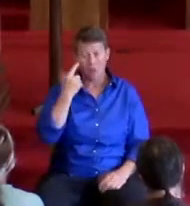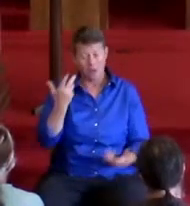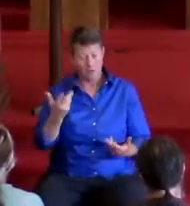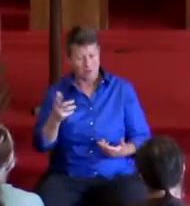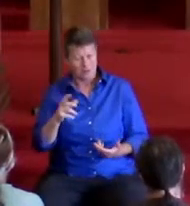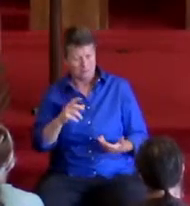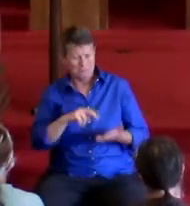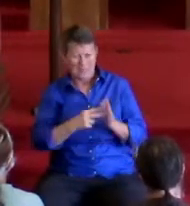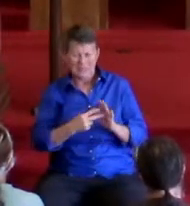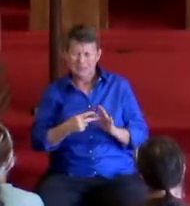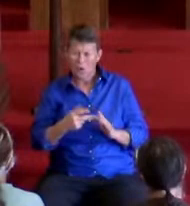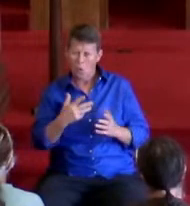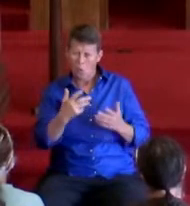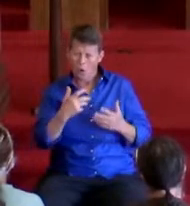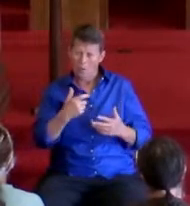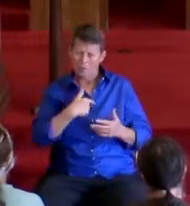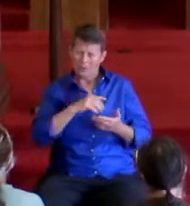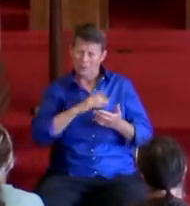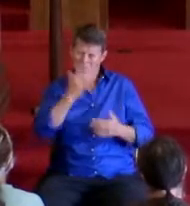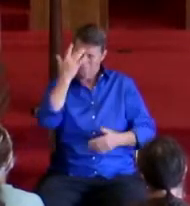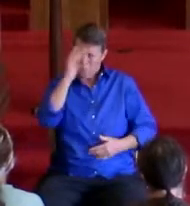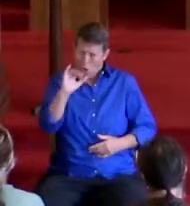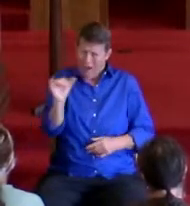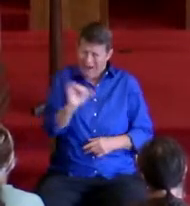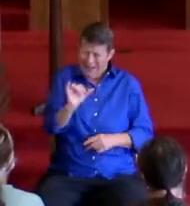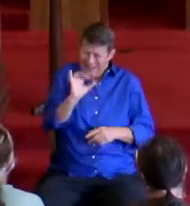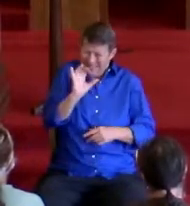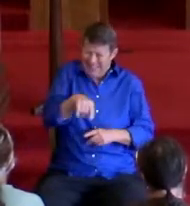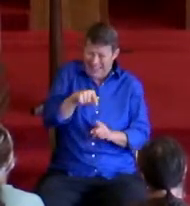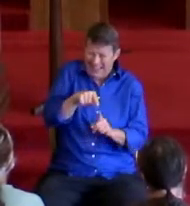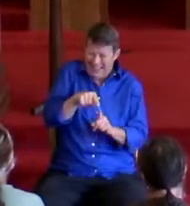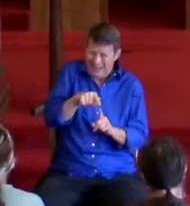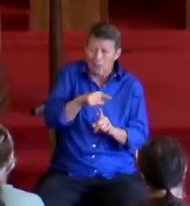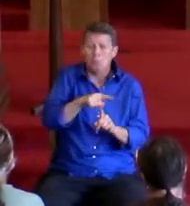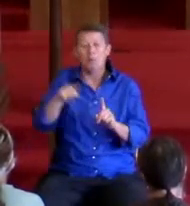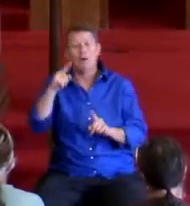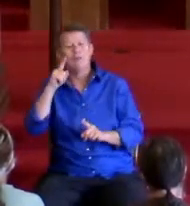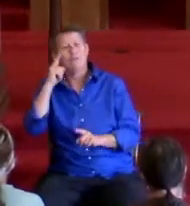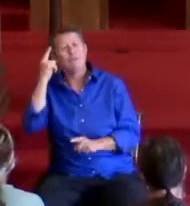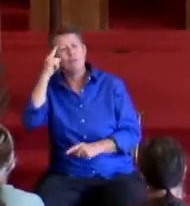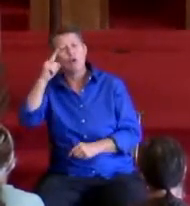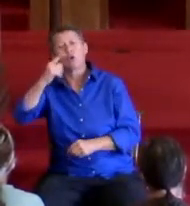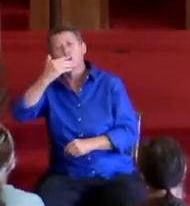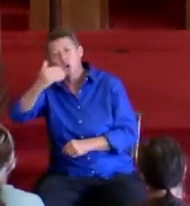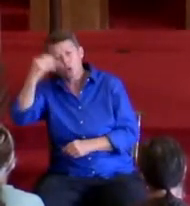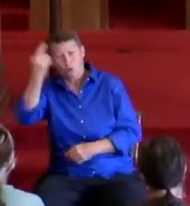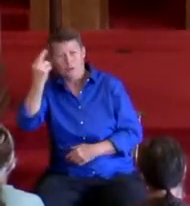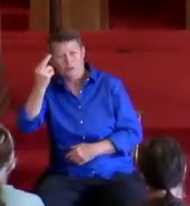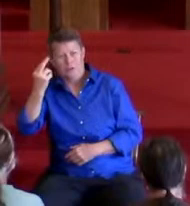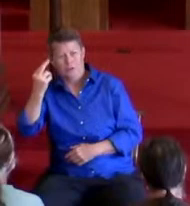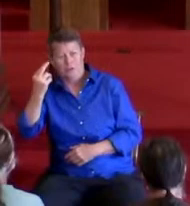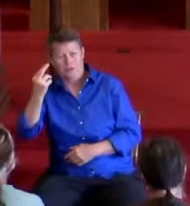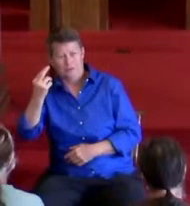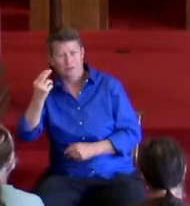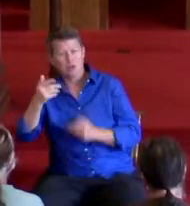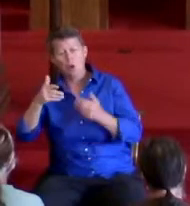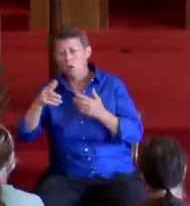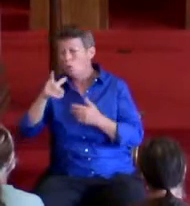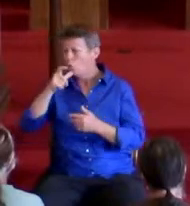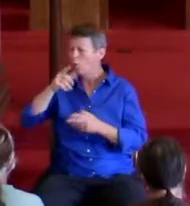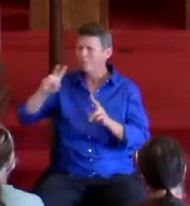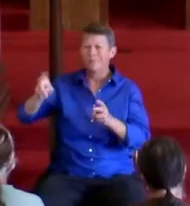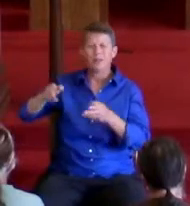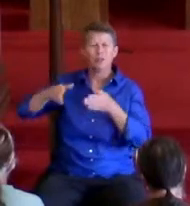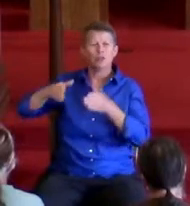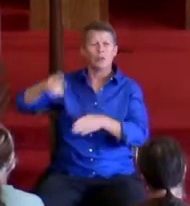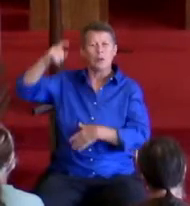I want you to be smart in the same way, but for what's right. As it claims, streetwise people are smarter than